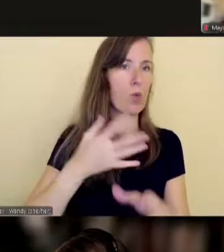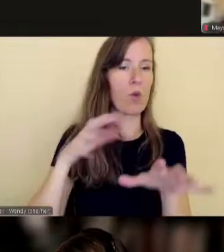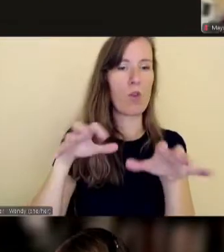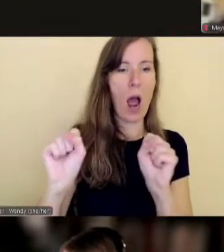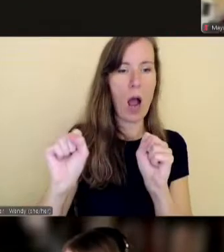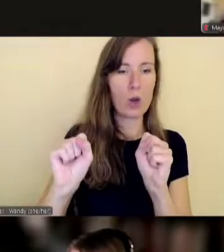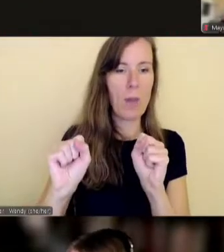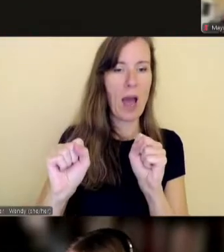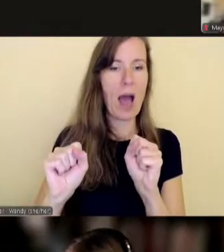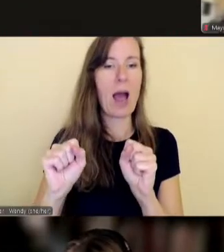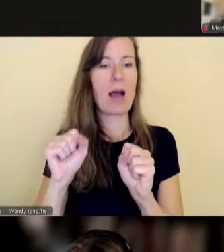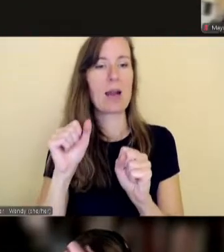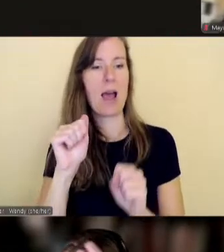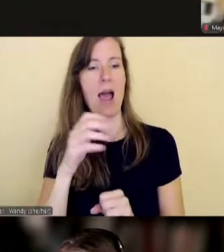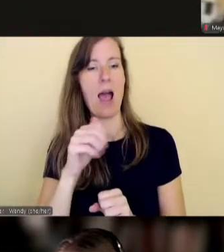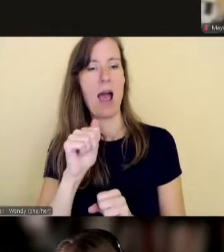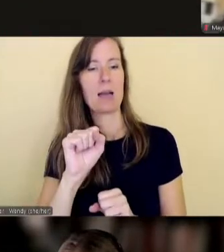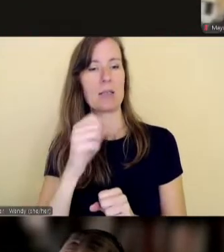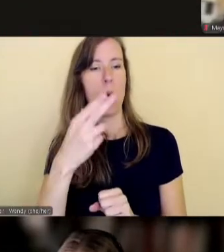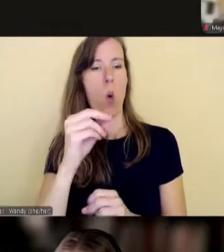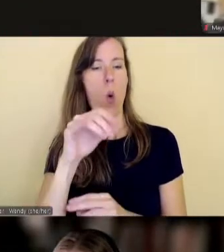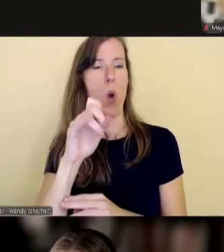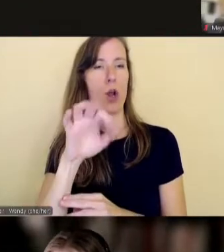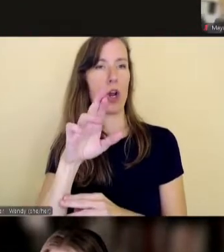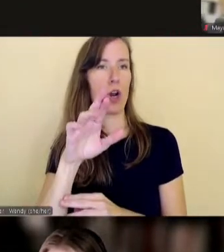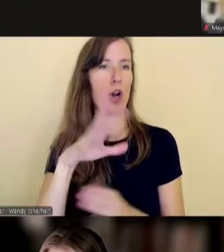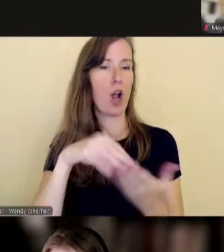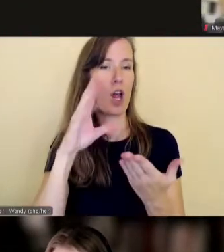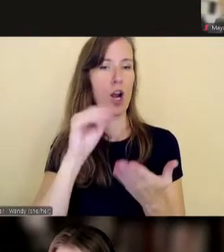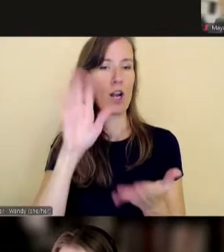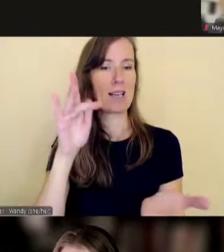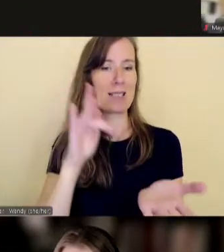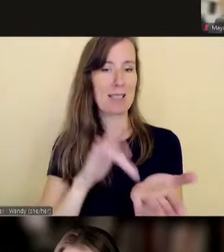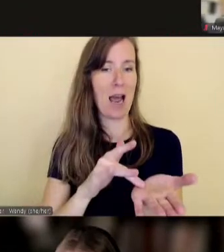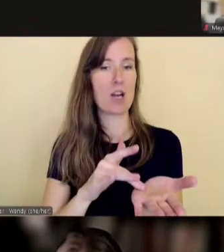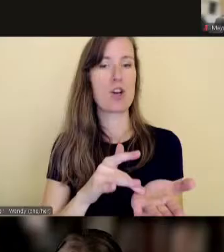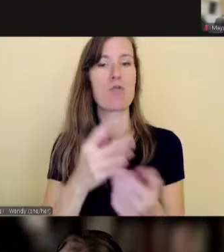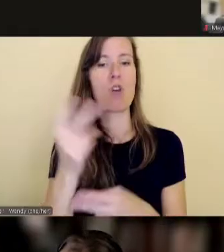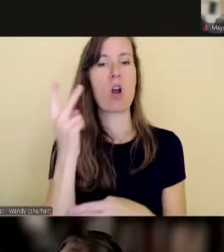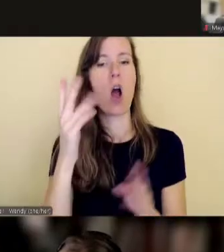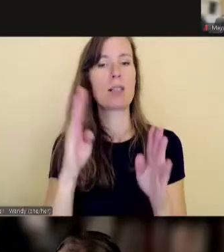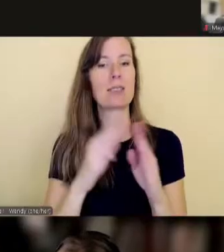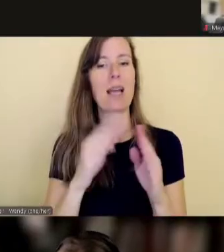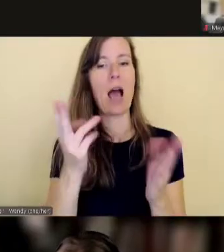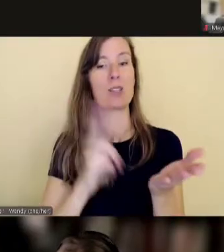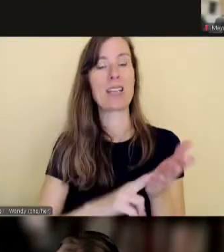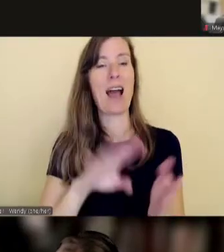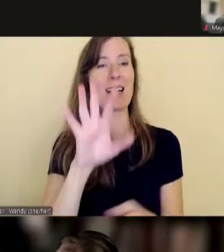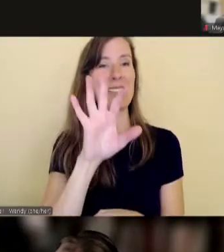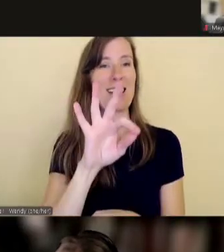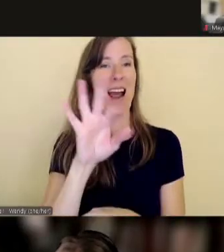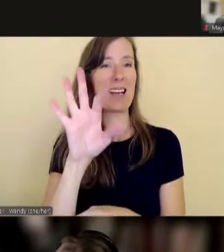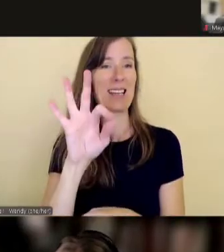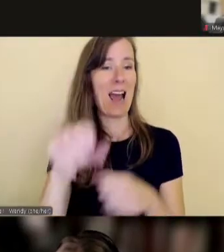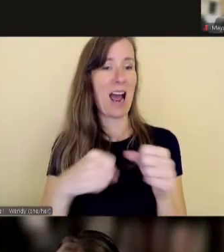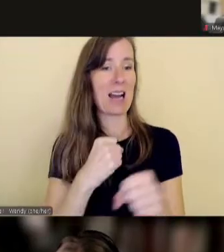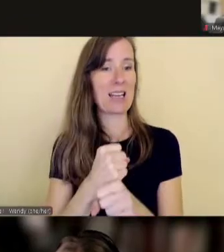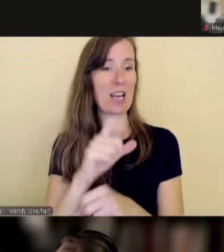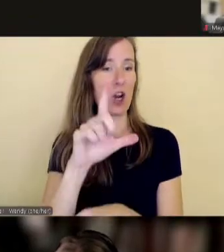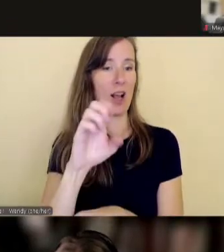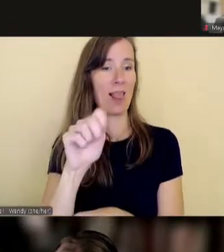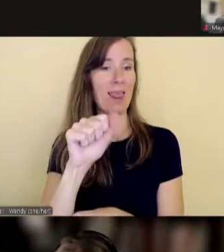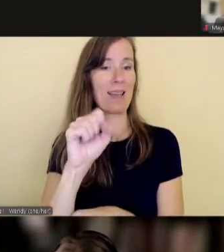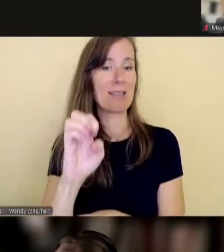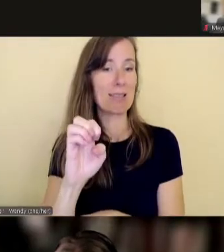lease with the school administration for the playing field, playgrounds, and outdoor basketball court. That